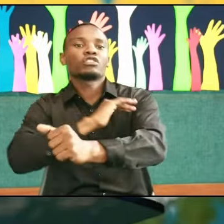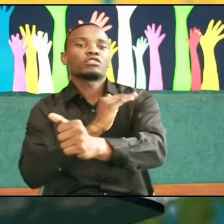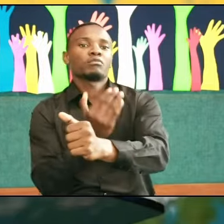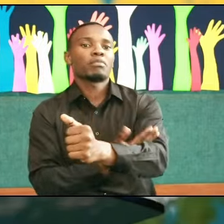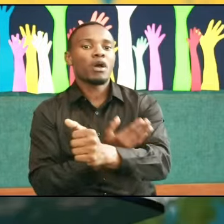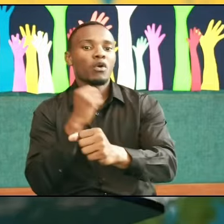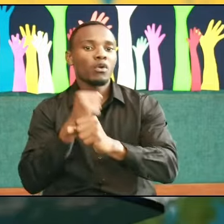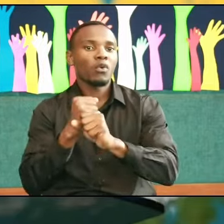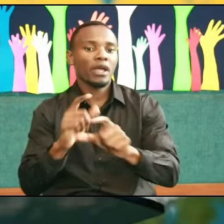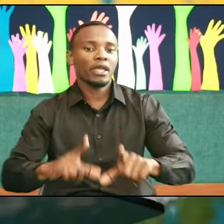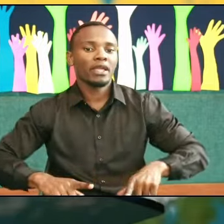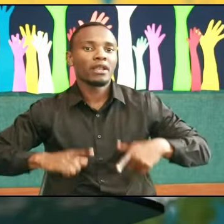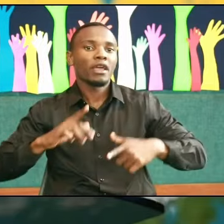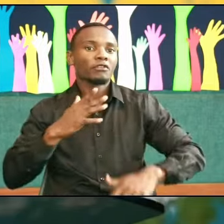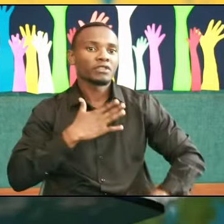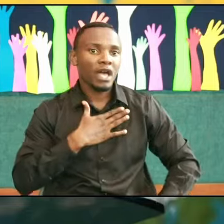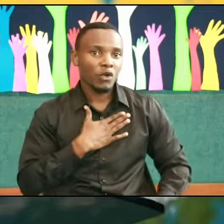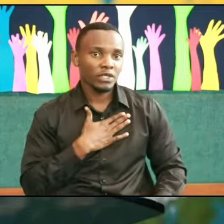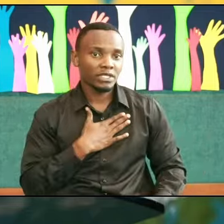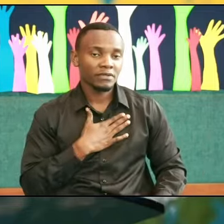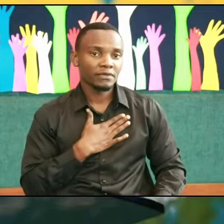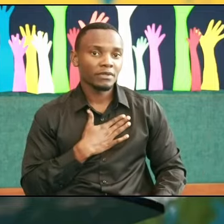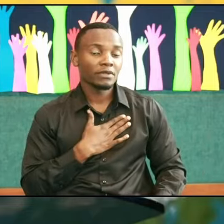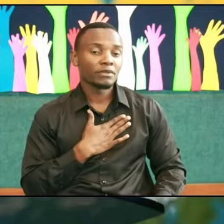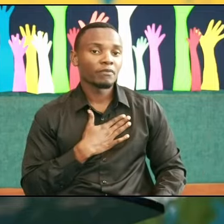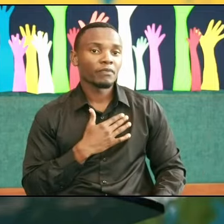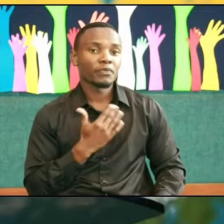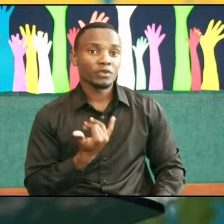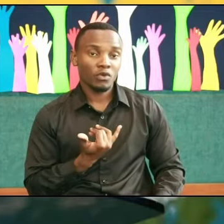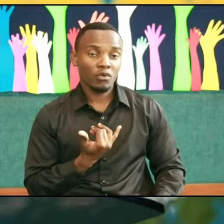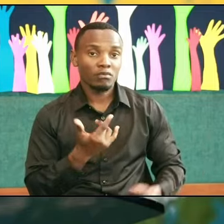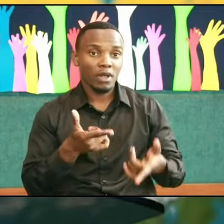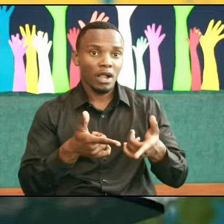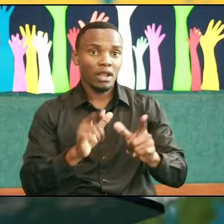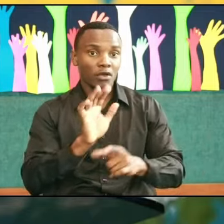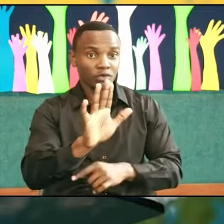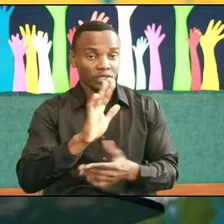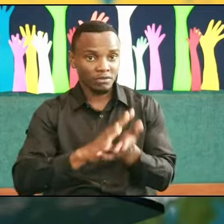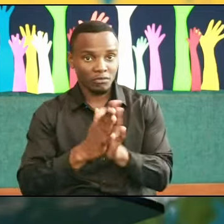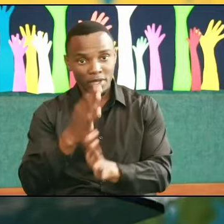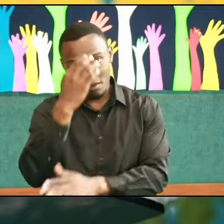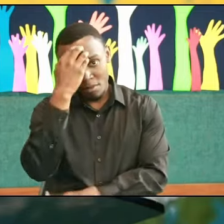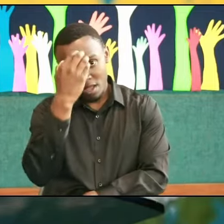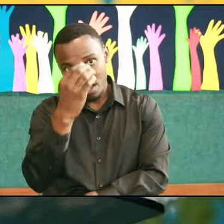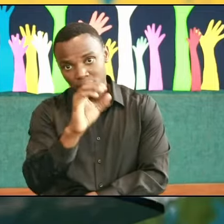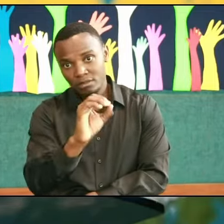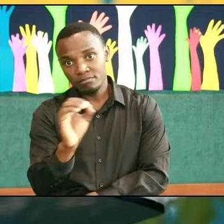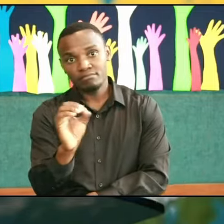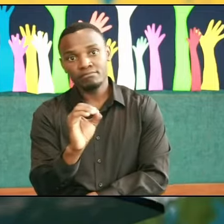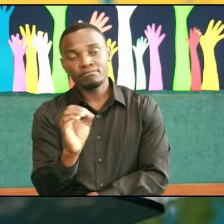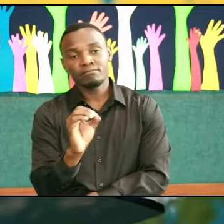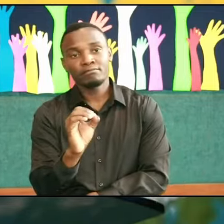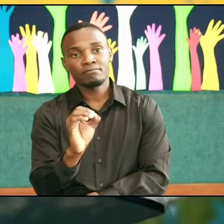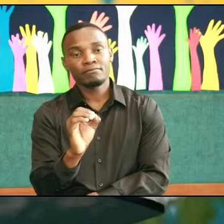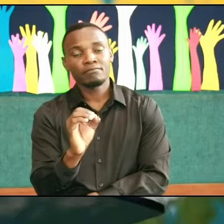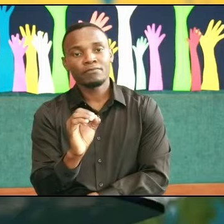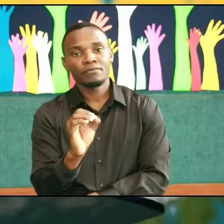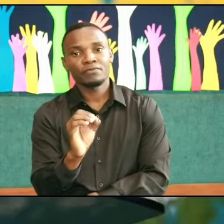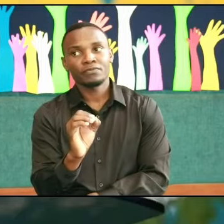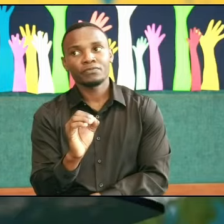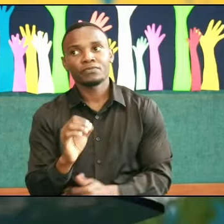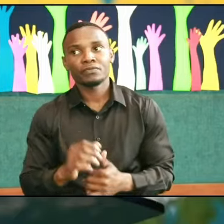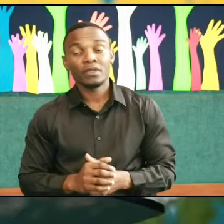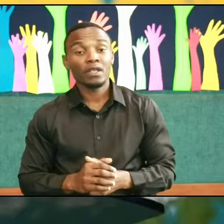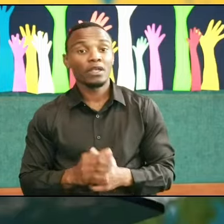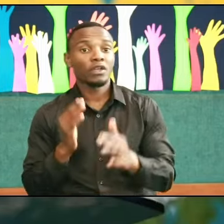lives. Therefore, do not be angry and less anger until the sun sets on it.